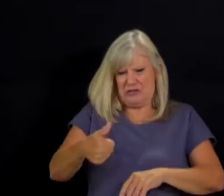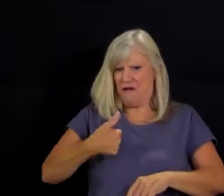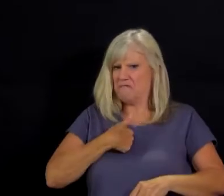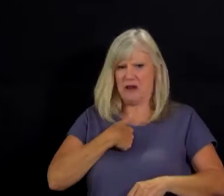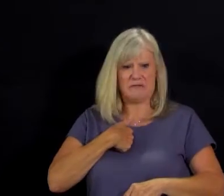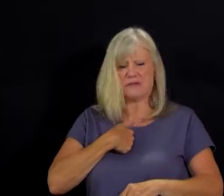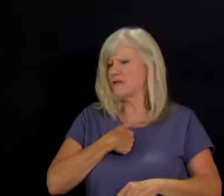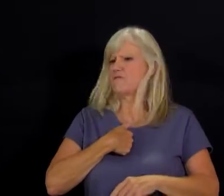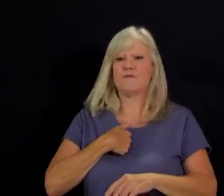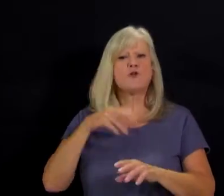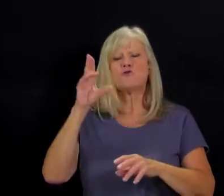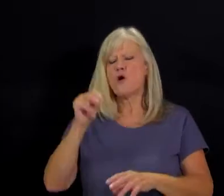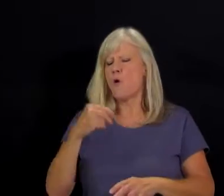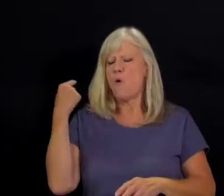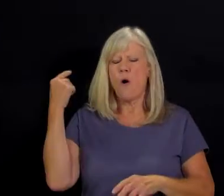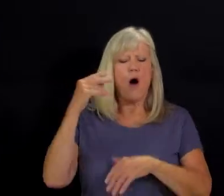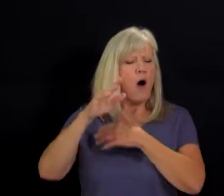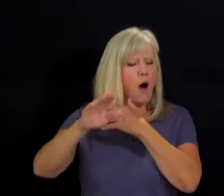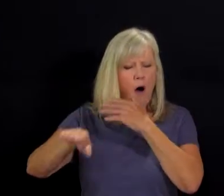interests of others."